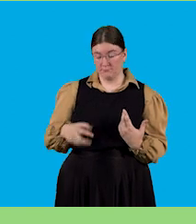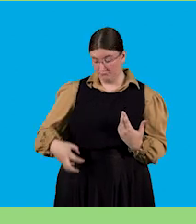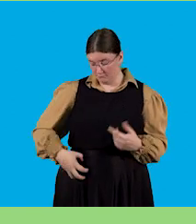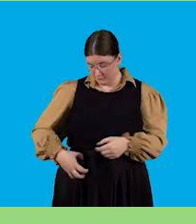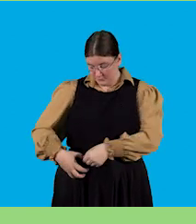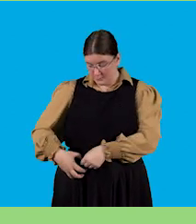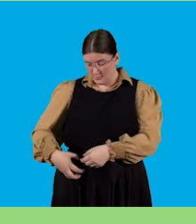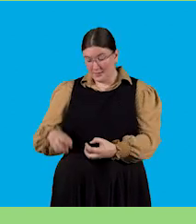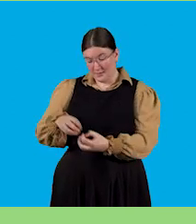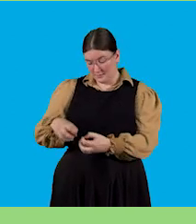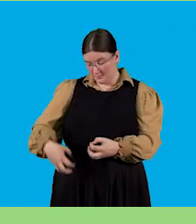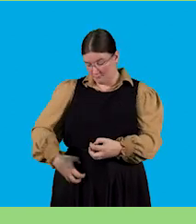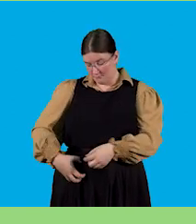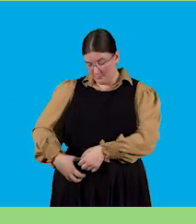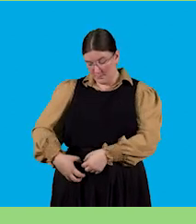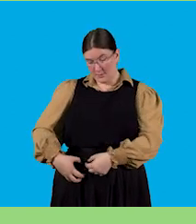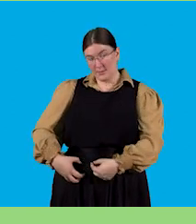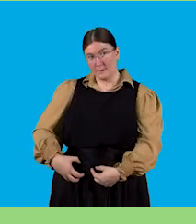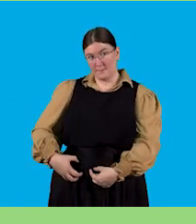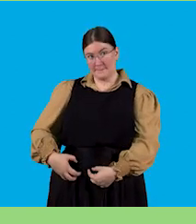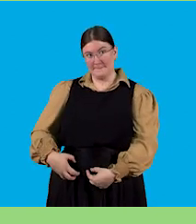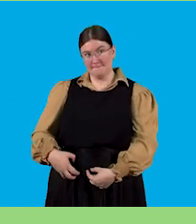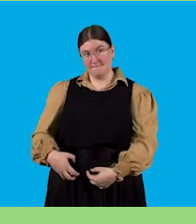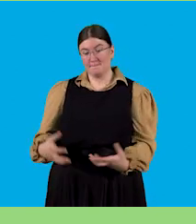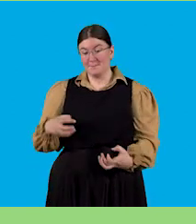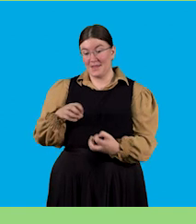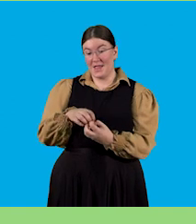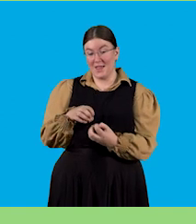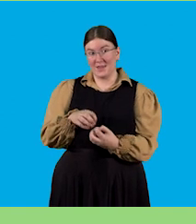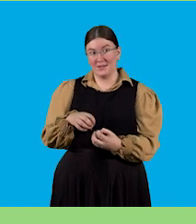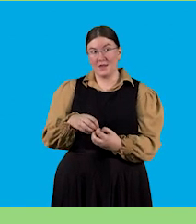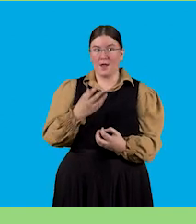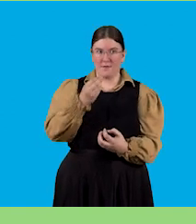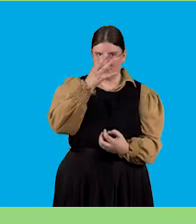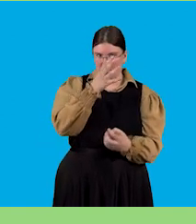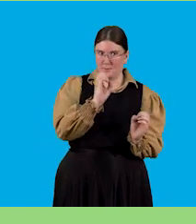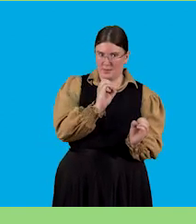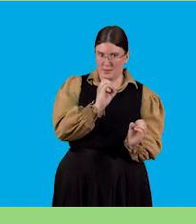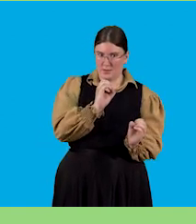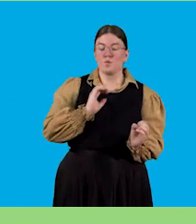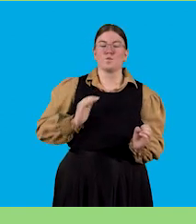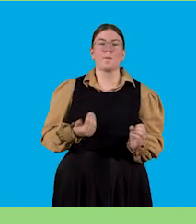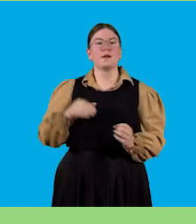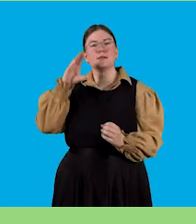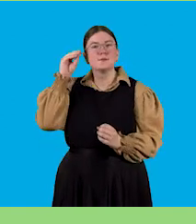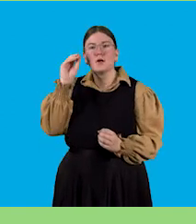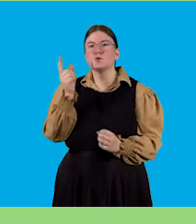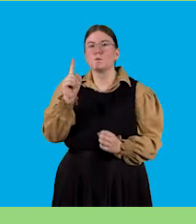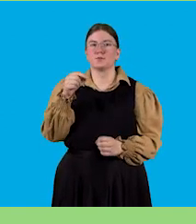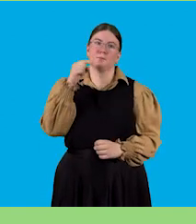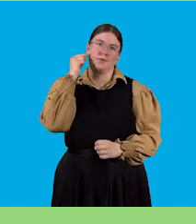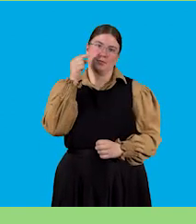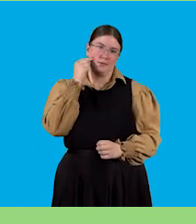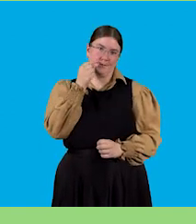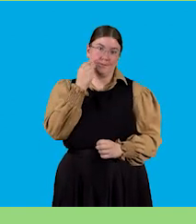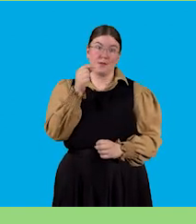After ovulation, if the egg is not fertilized, then the female will go through